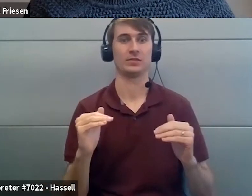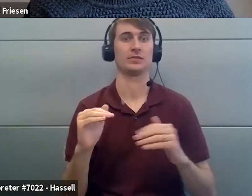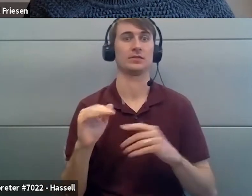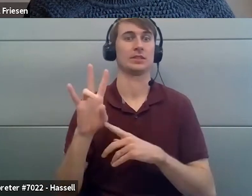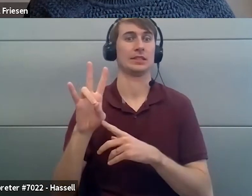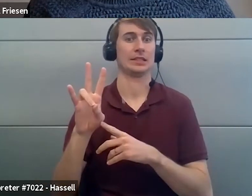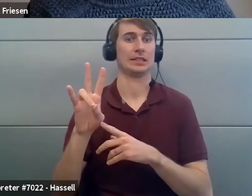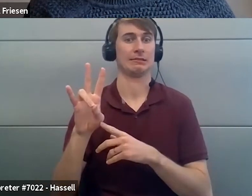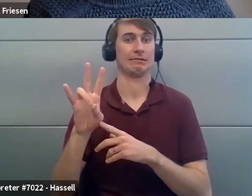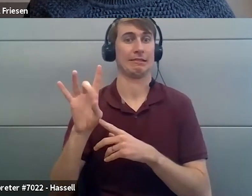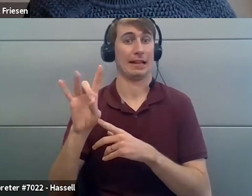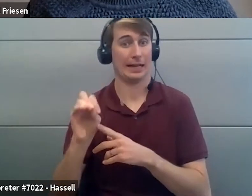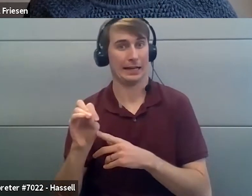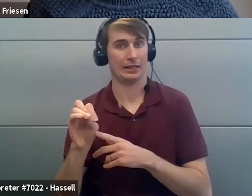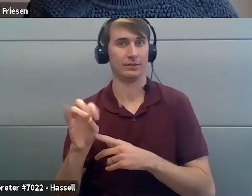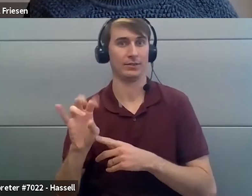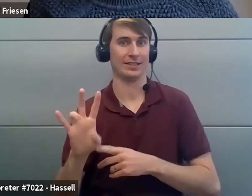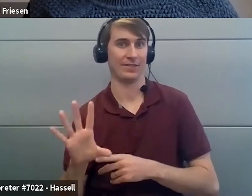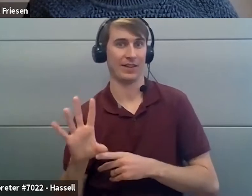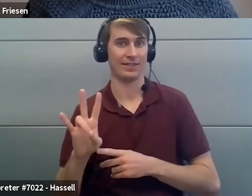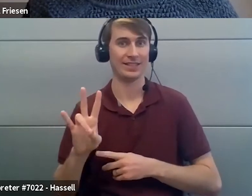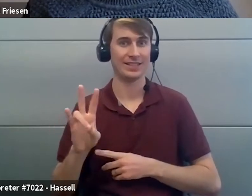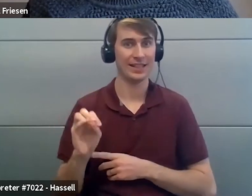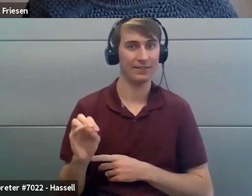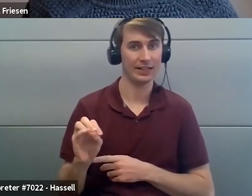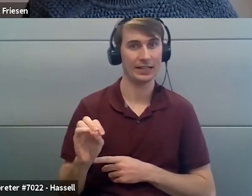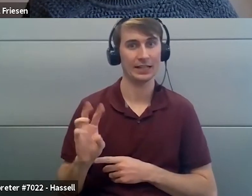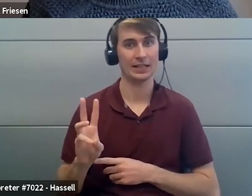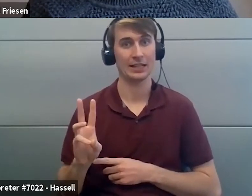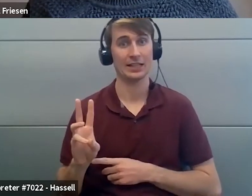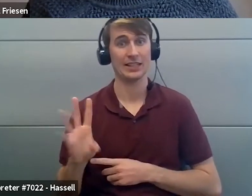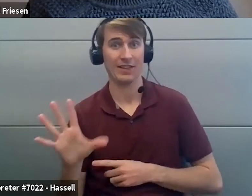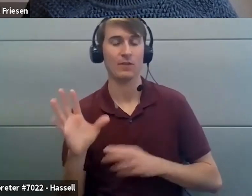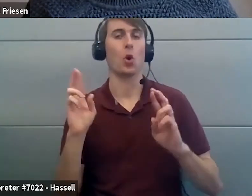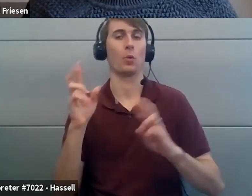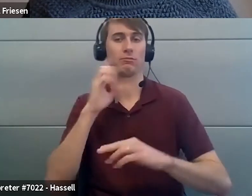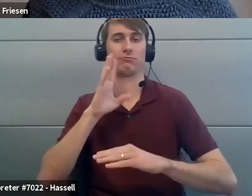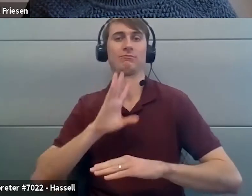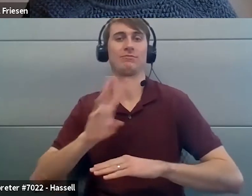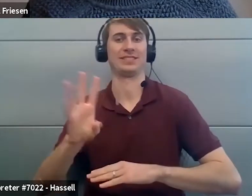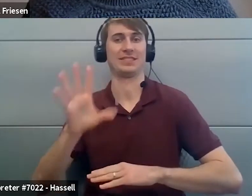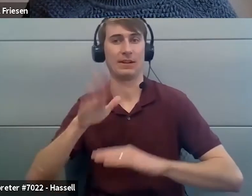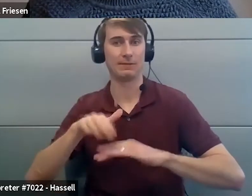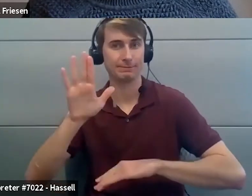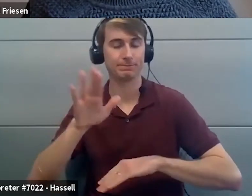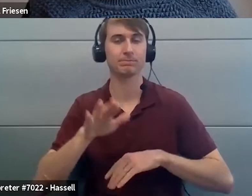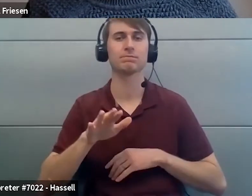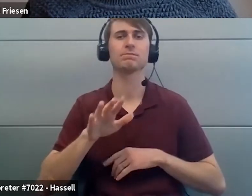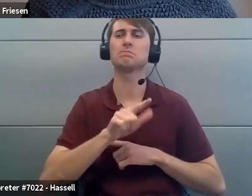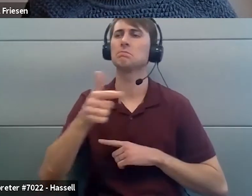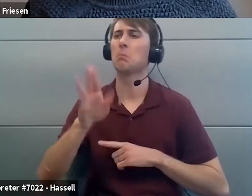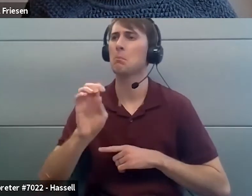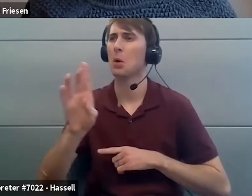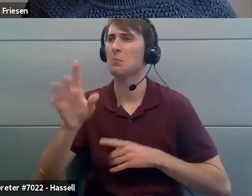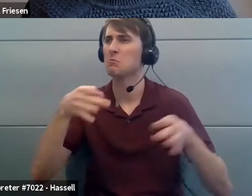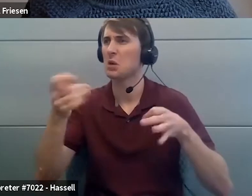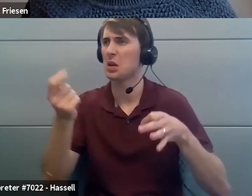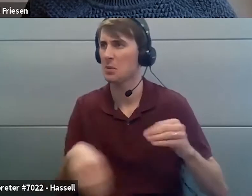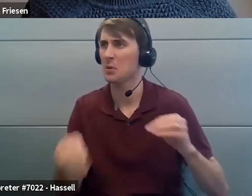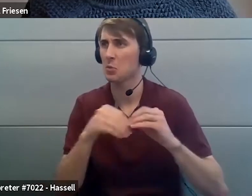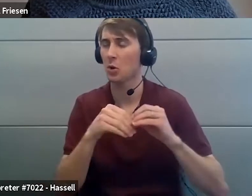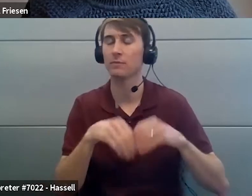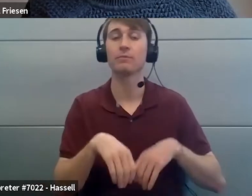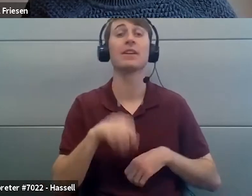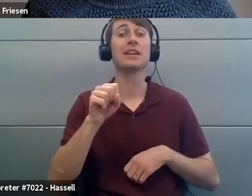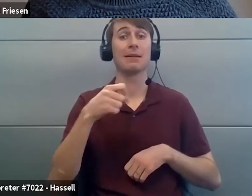Bob there too and see if he has anything to add on that. Sure, it's actually started this week with the seniors that we have aged